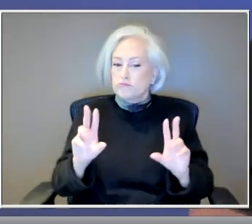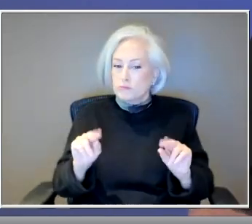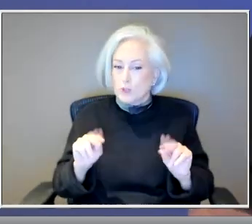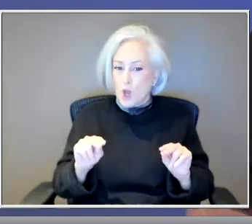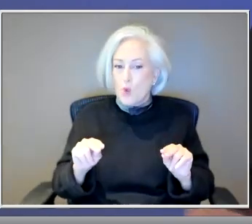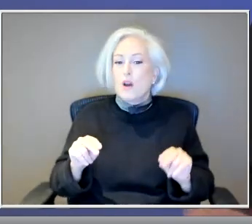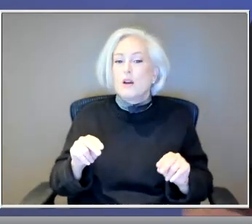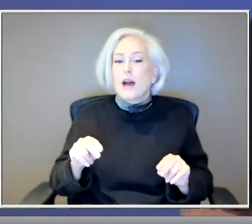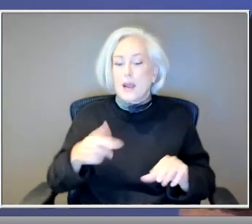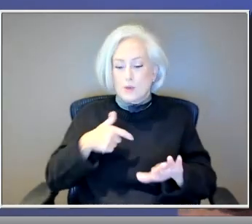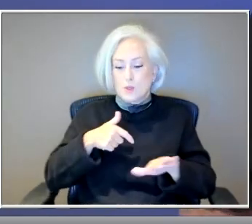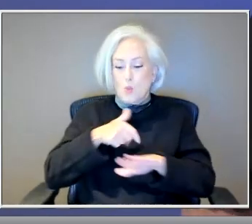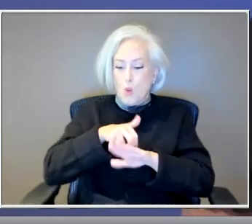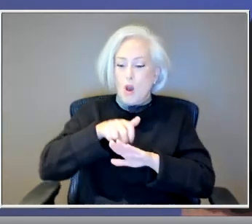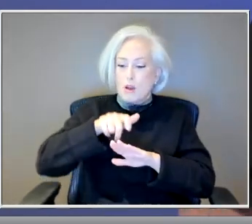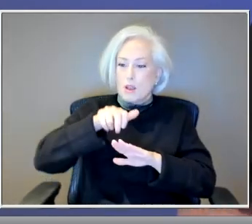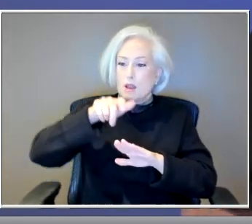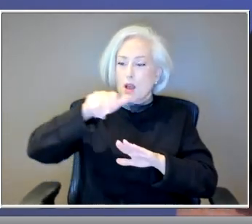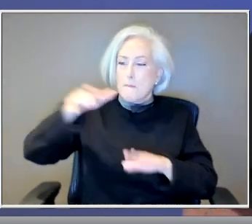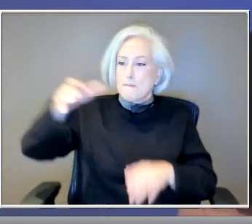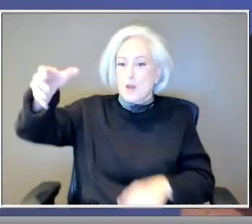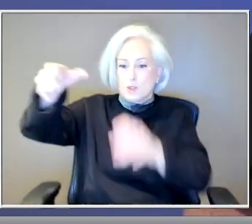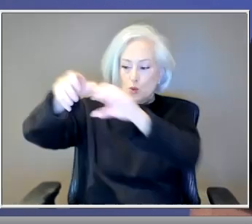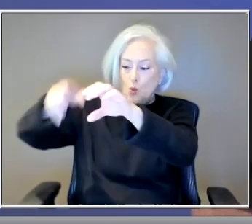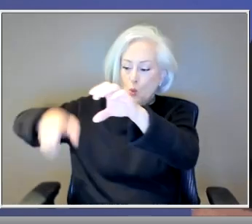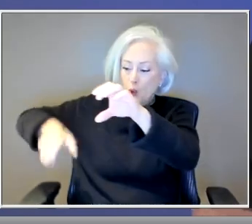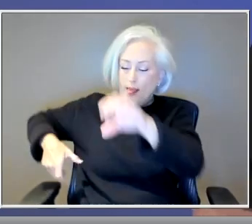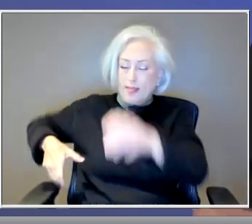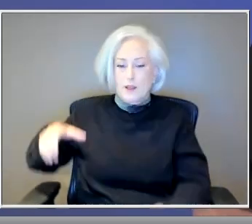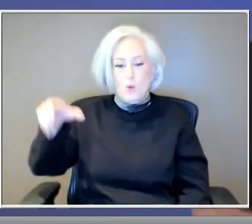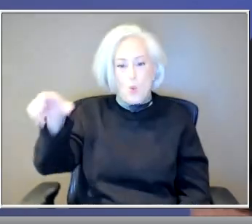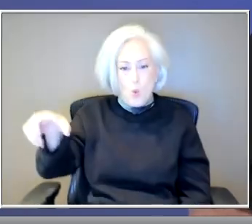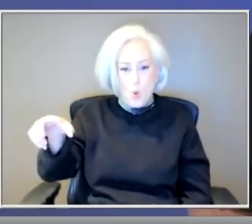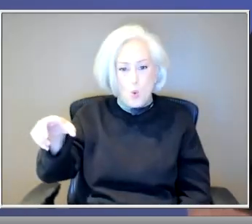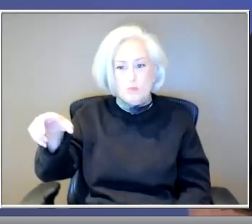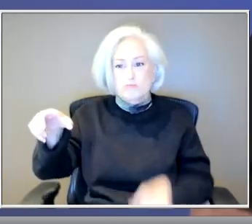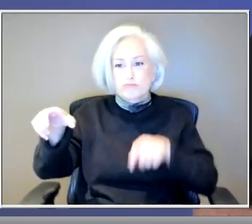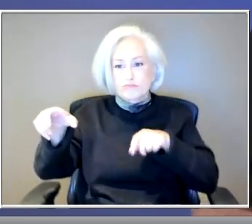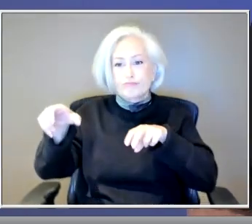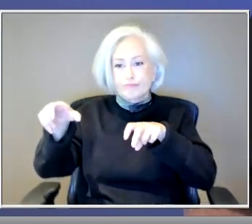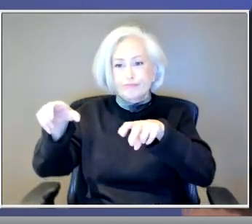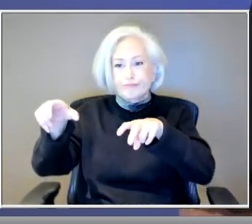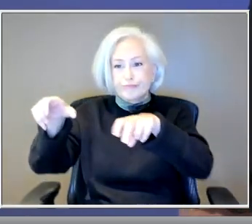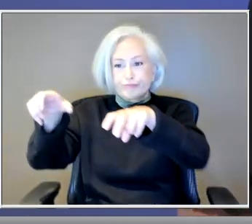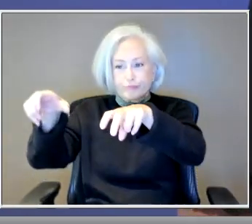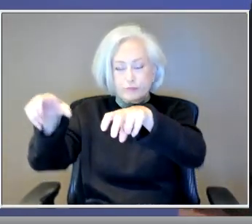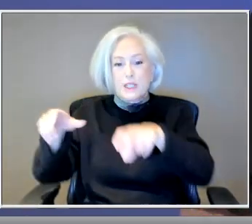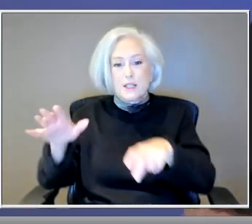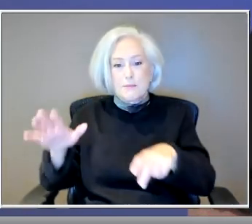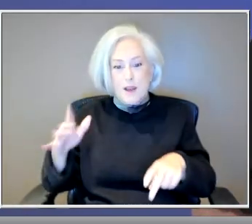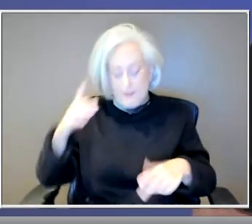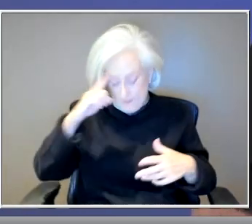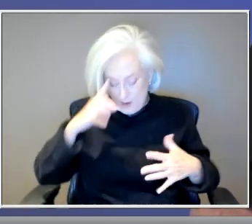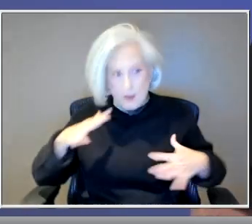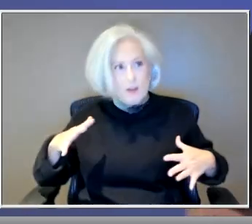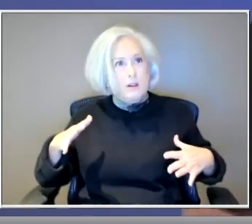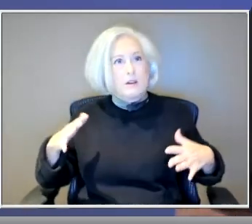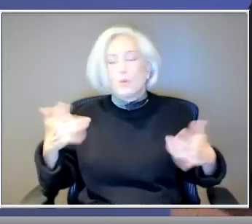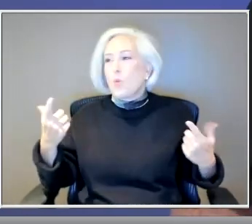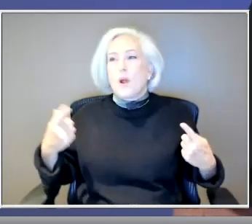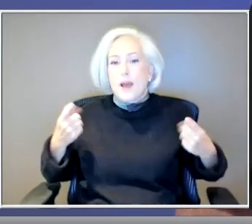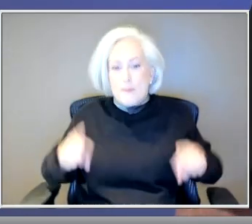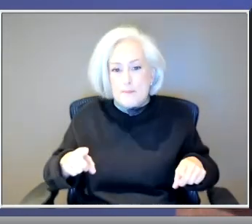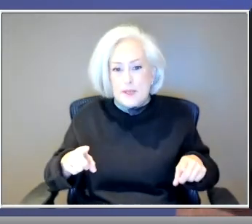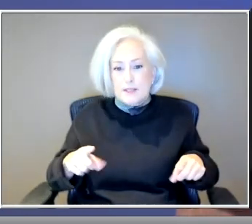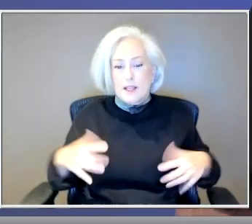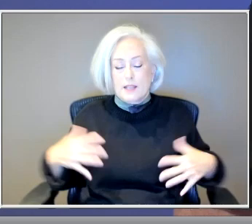was okay, but it was more like literally and physically shocking and mentally shocking, like what just happened. And so it just